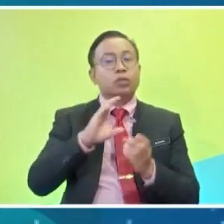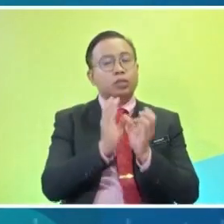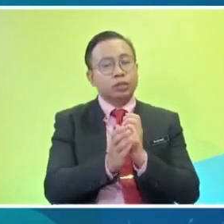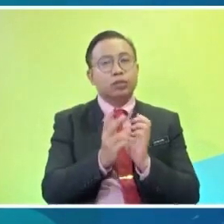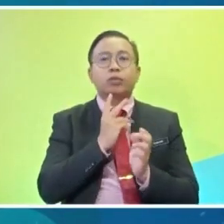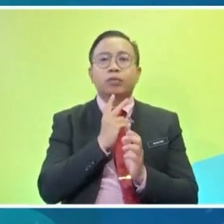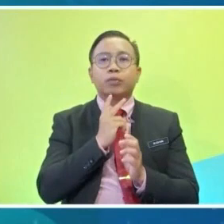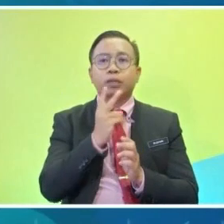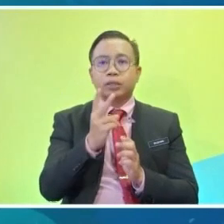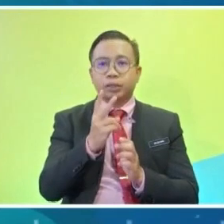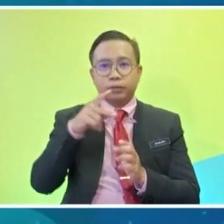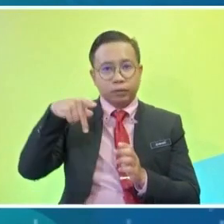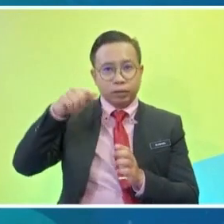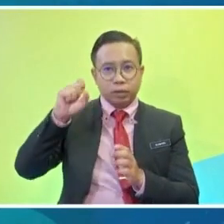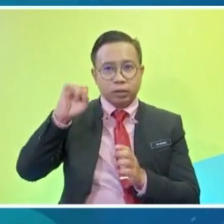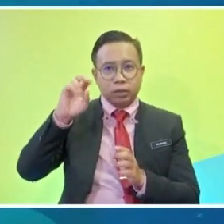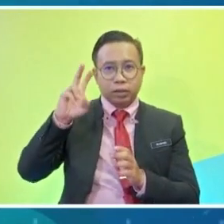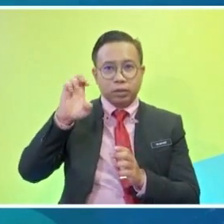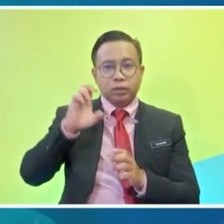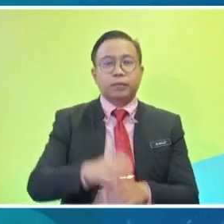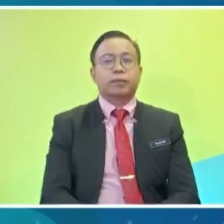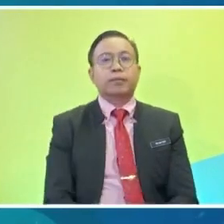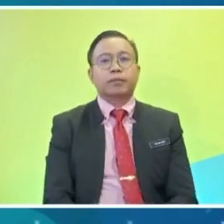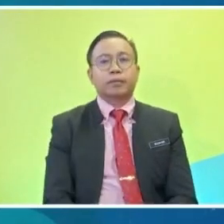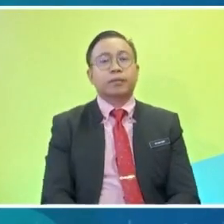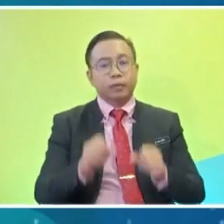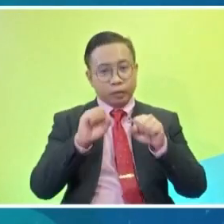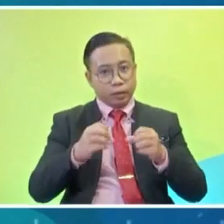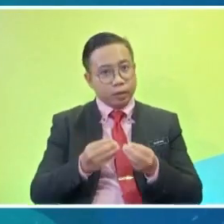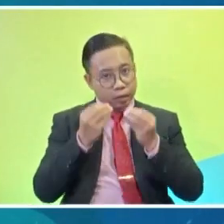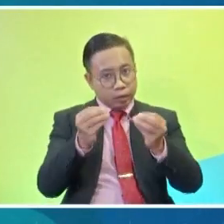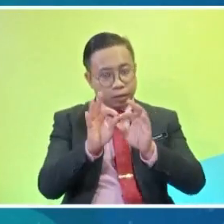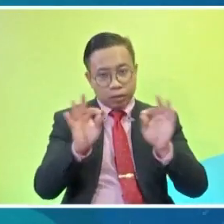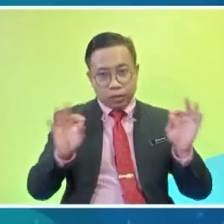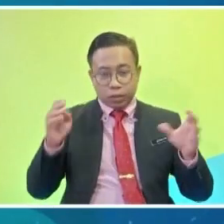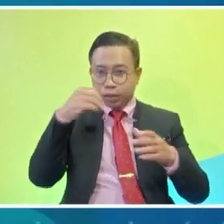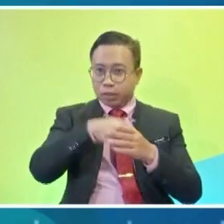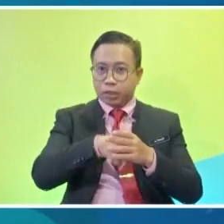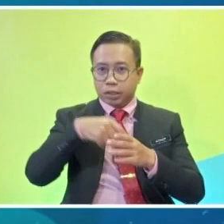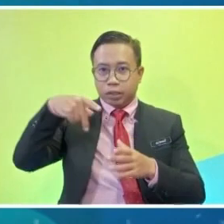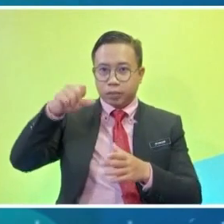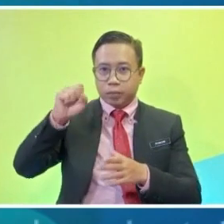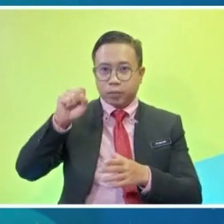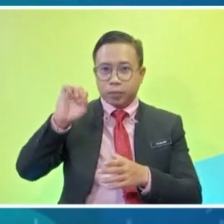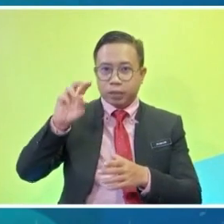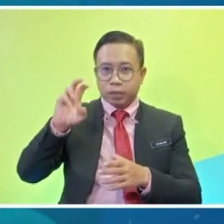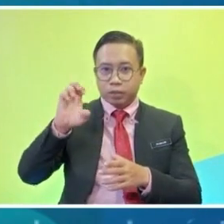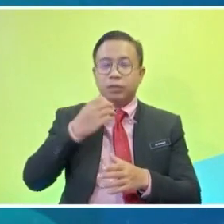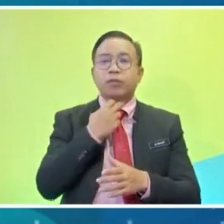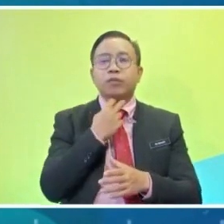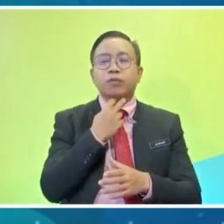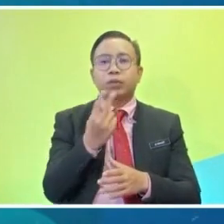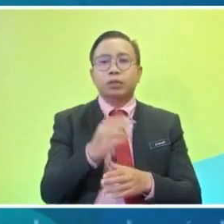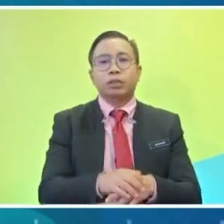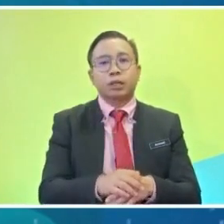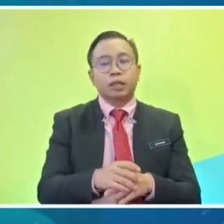Ashil. Pressed. Okay, now can you give me the sentence in the passive voice? The dough